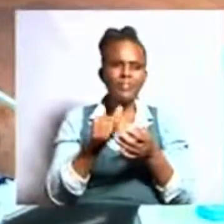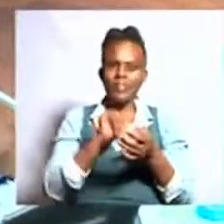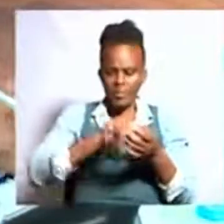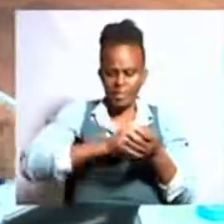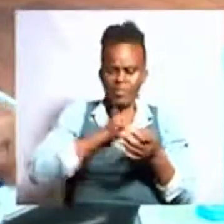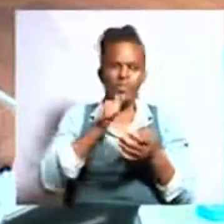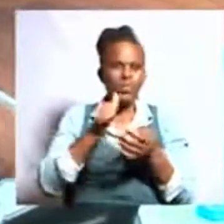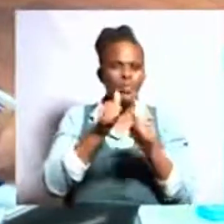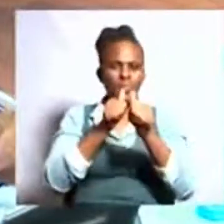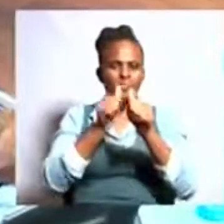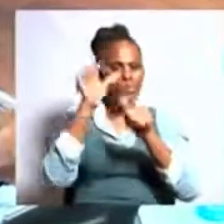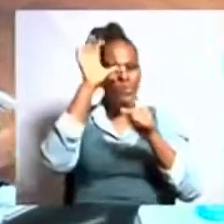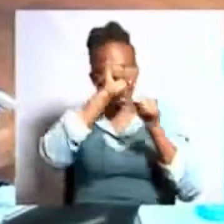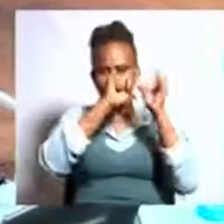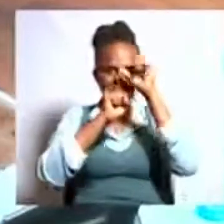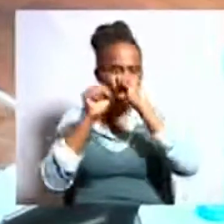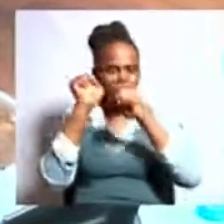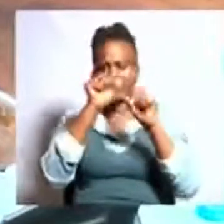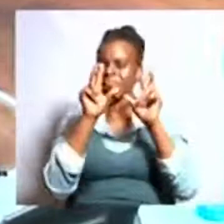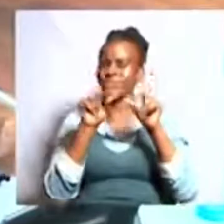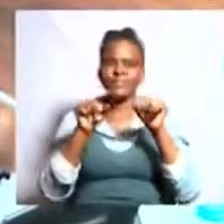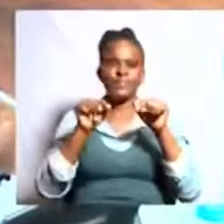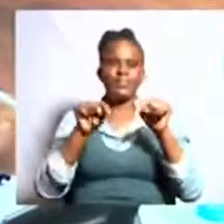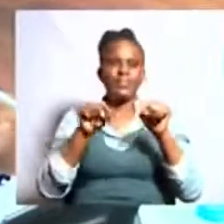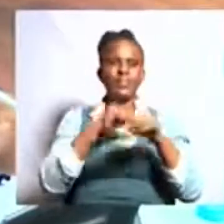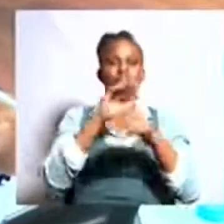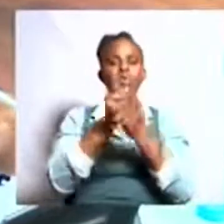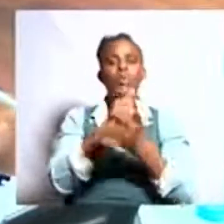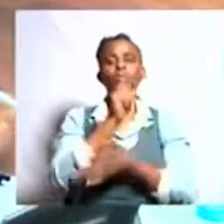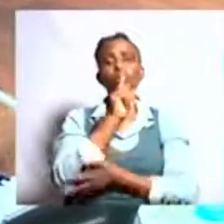with speculations here. It's all factual.